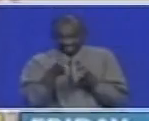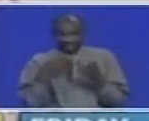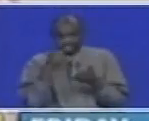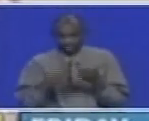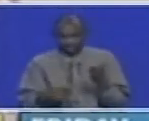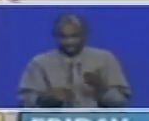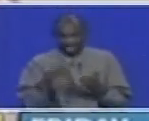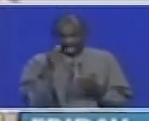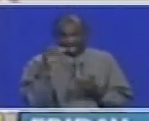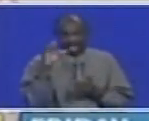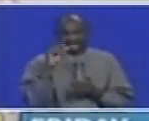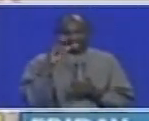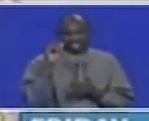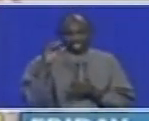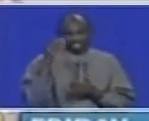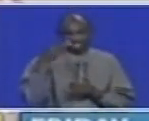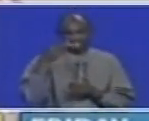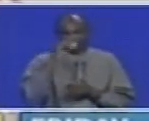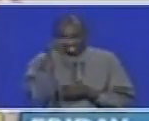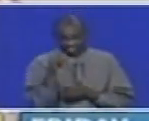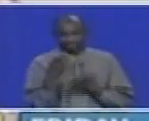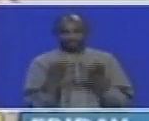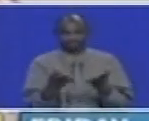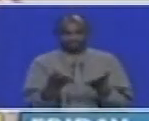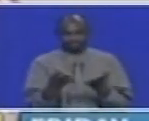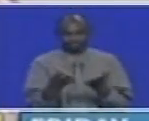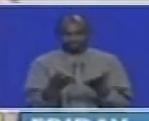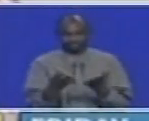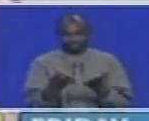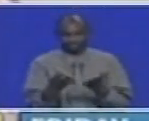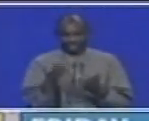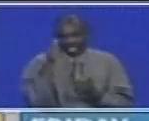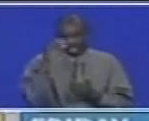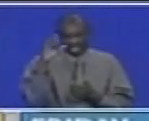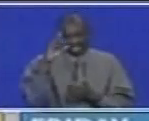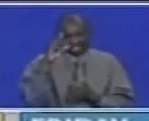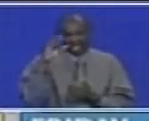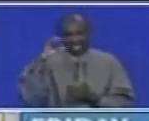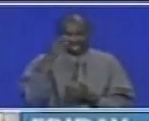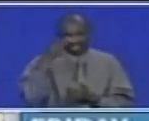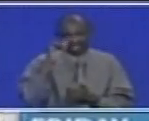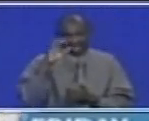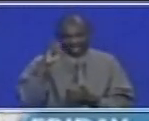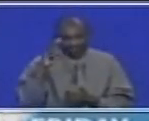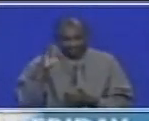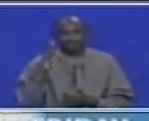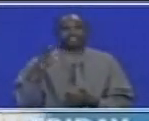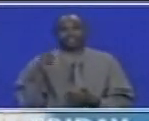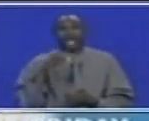say architecture, architect, we say archive, archaeology,